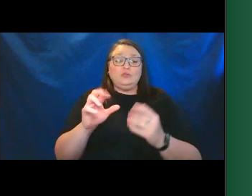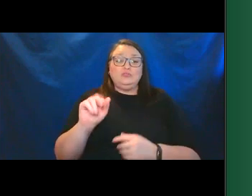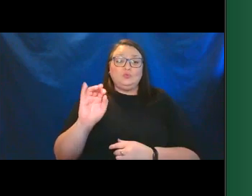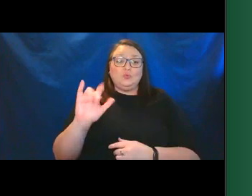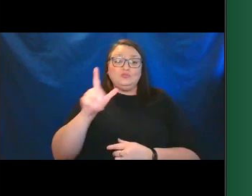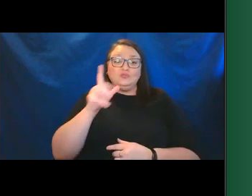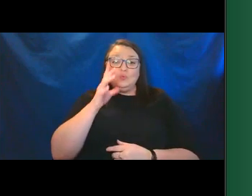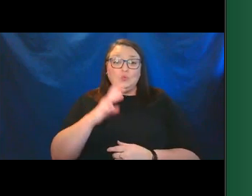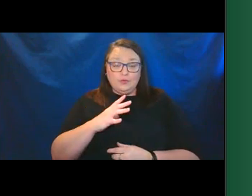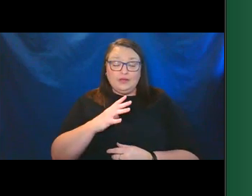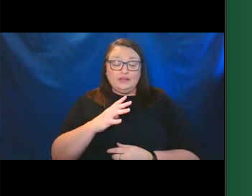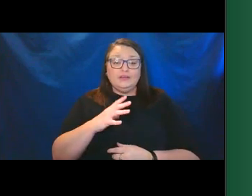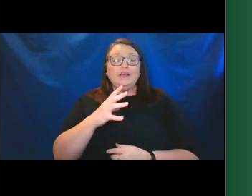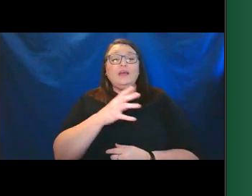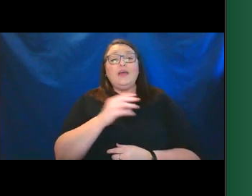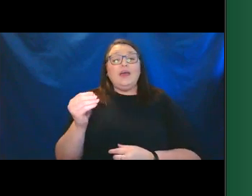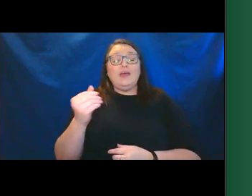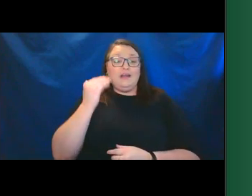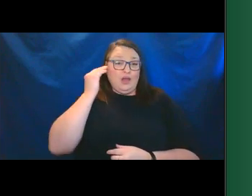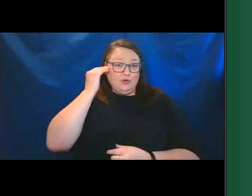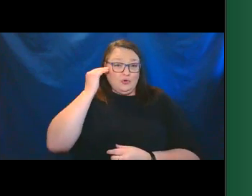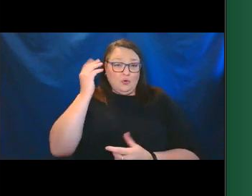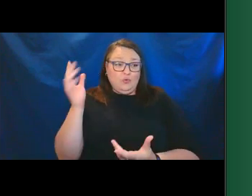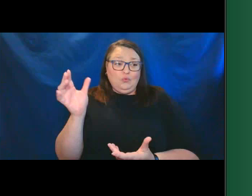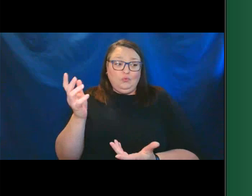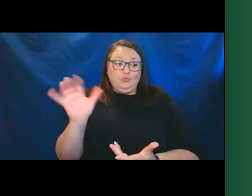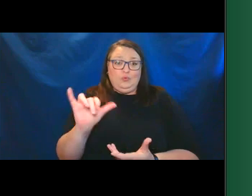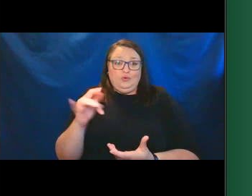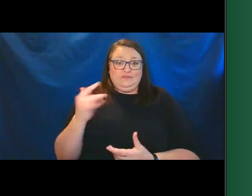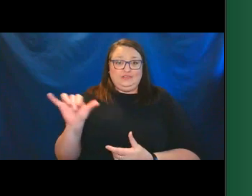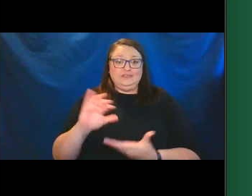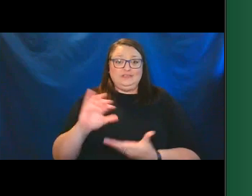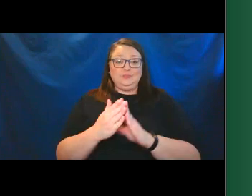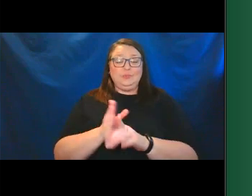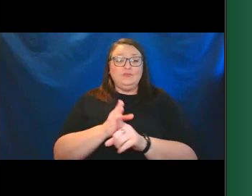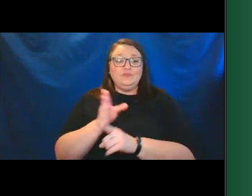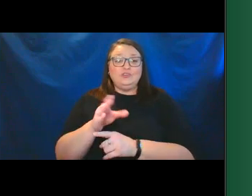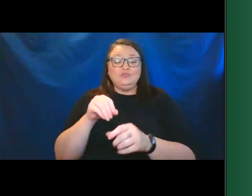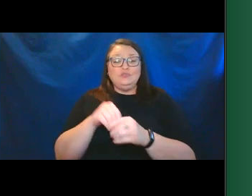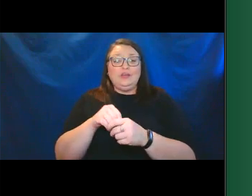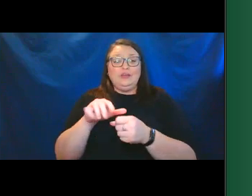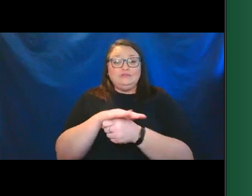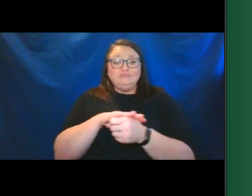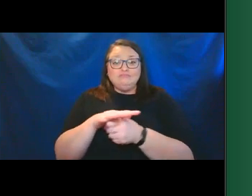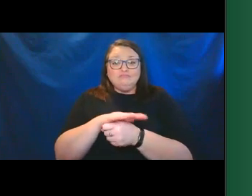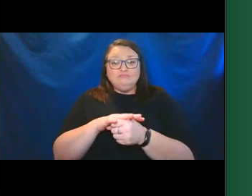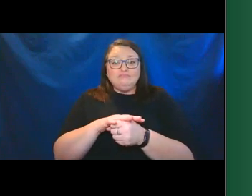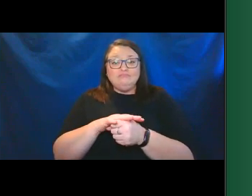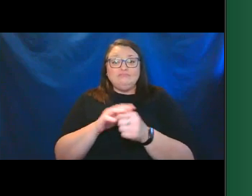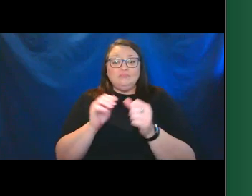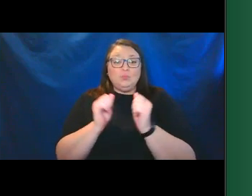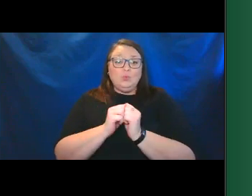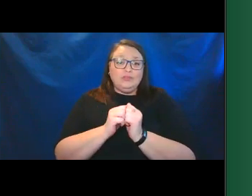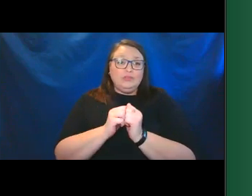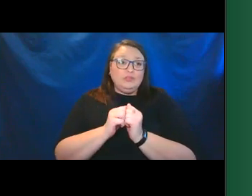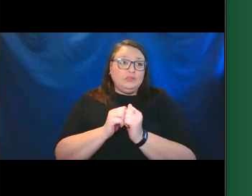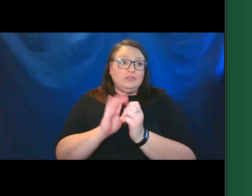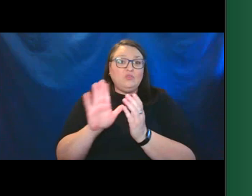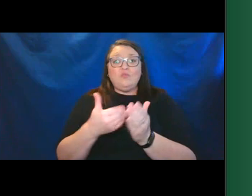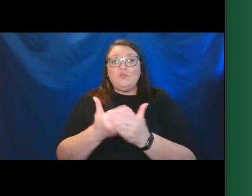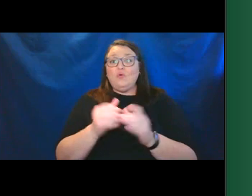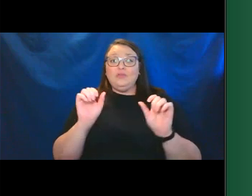woman. And I know what it's like to be a professional in spaces with all of the